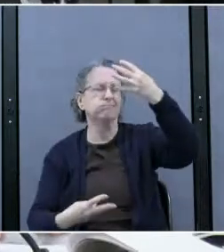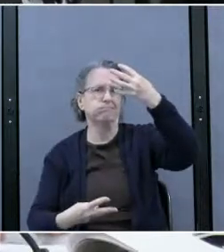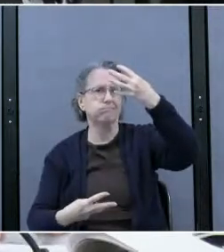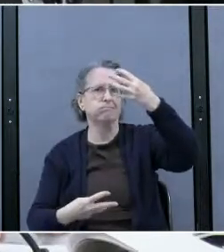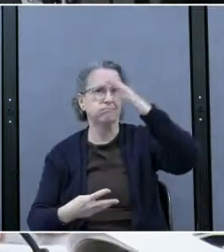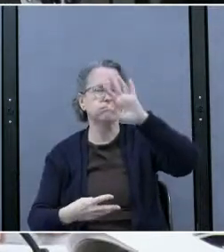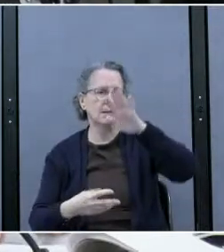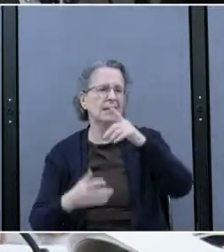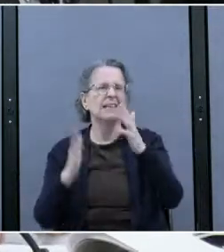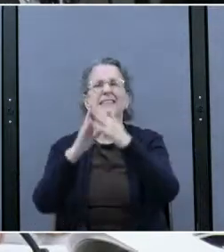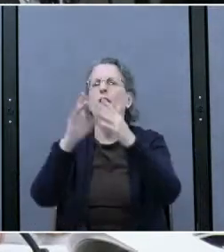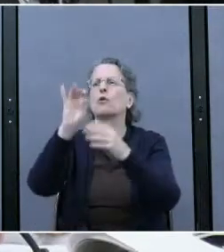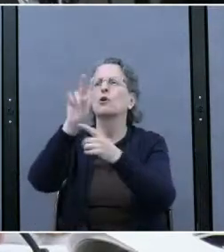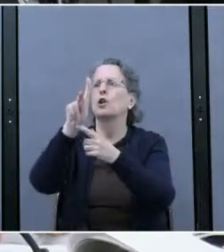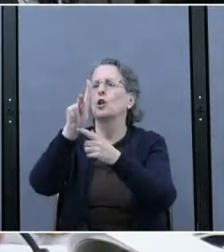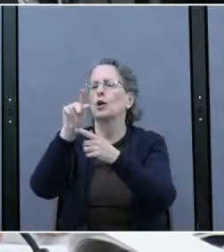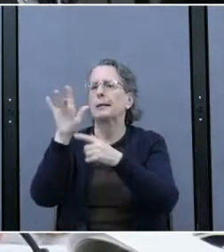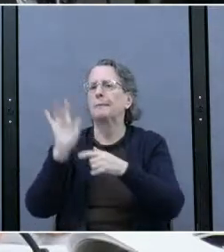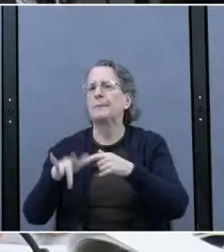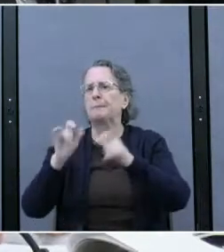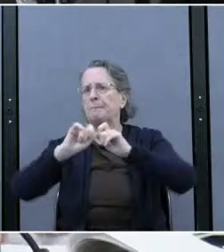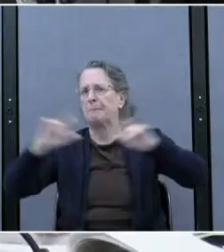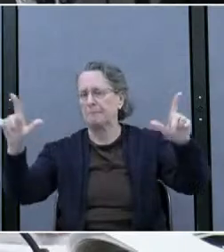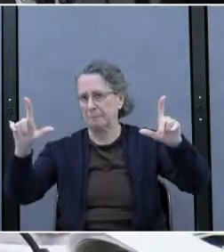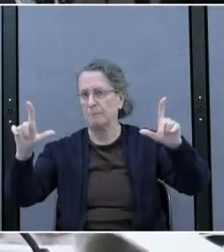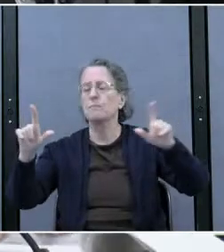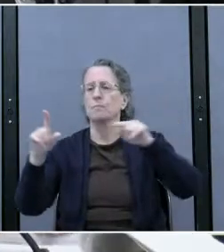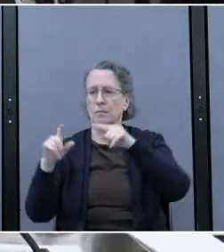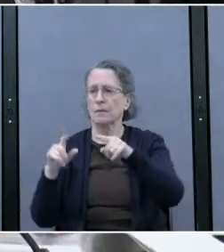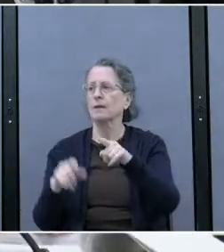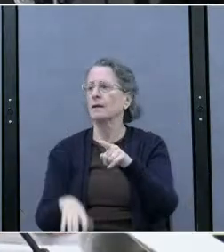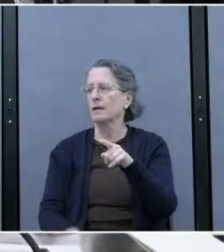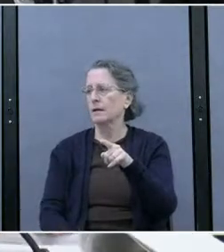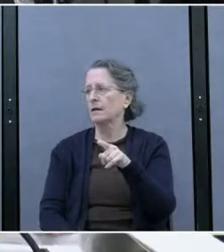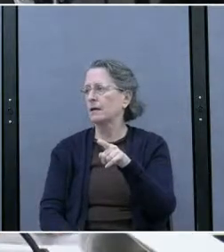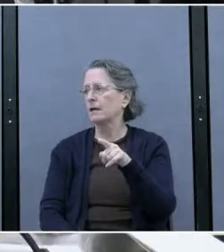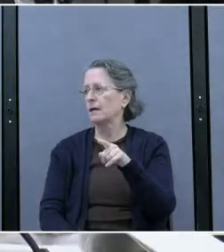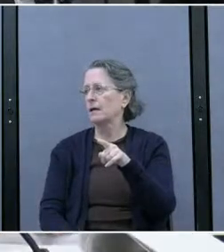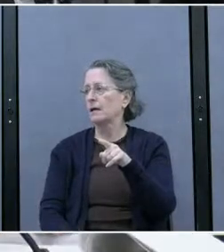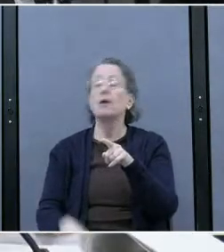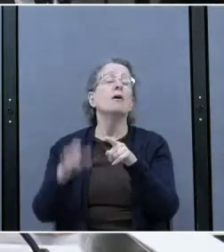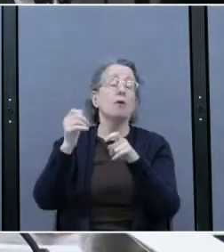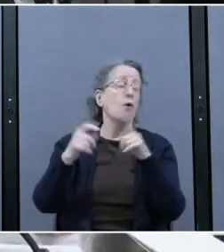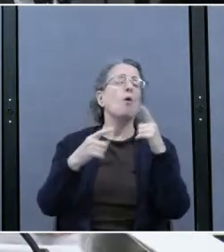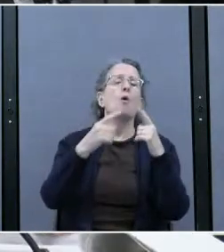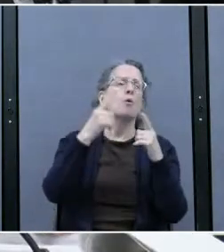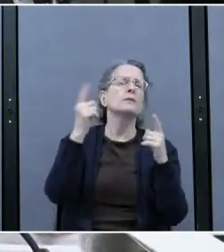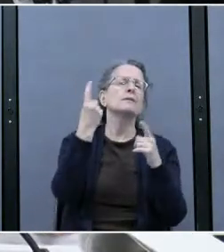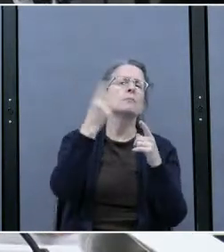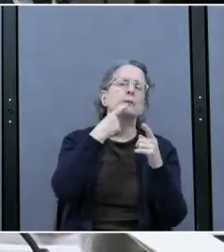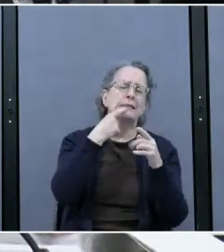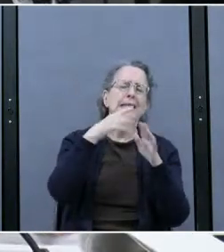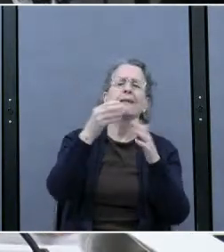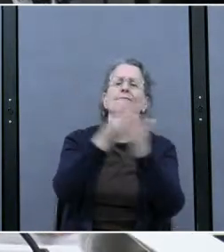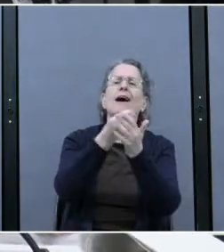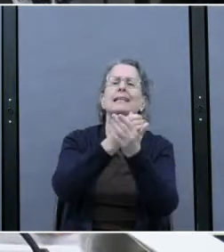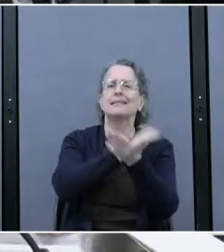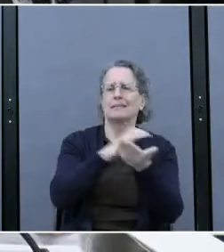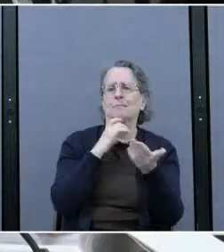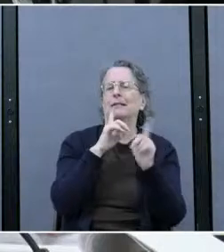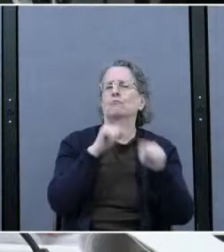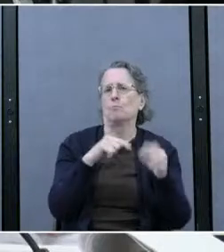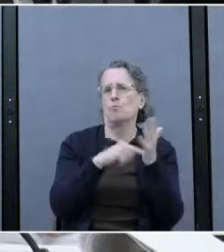And so you can see, and Christina's pointing somewhere. It's also in the Finance Committee. It's in the Finance Committee report on